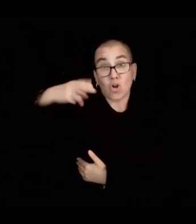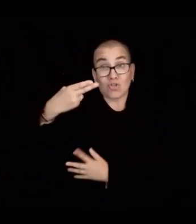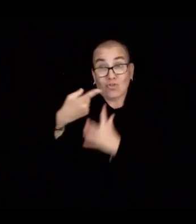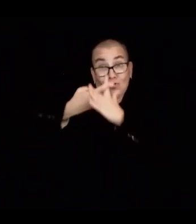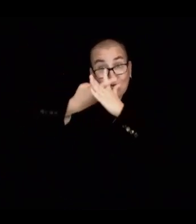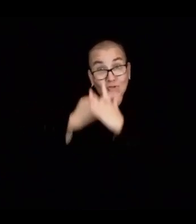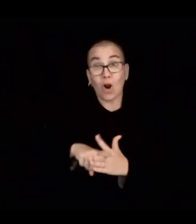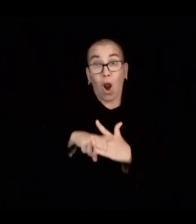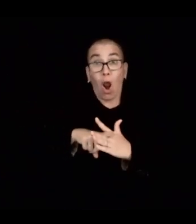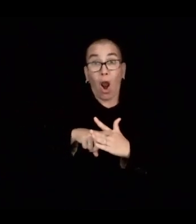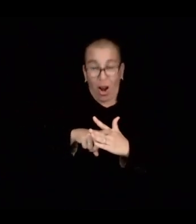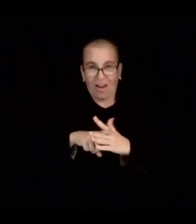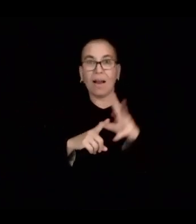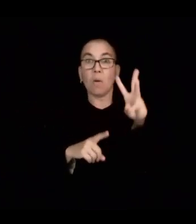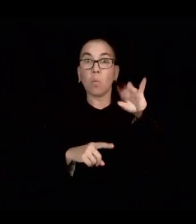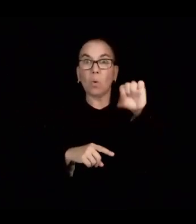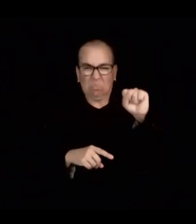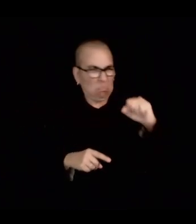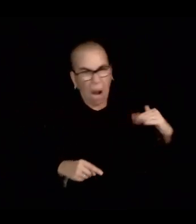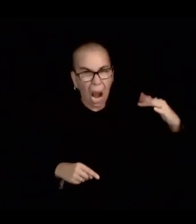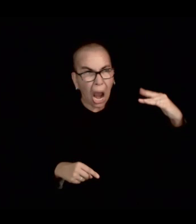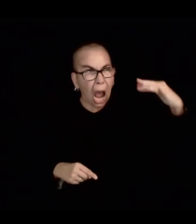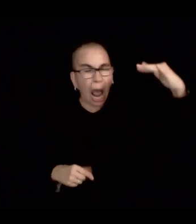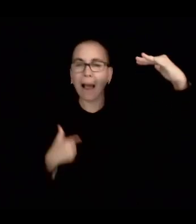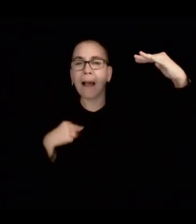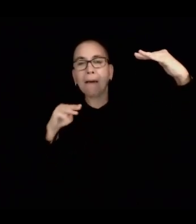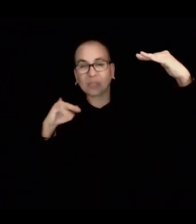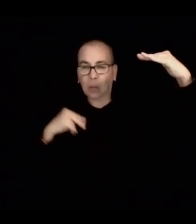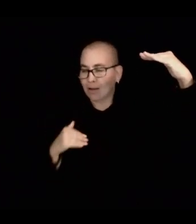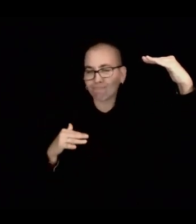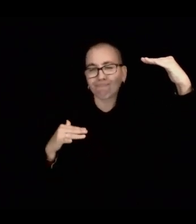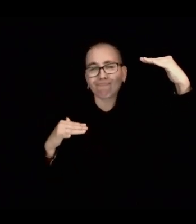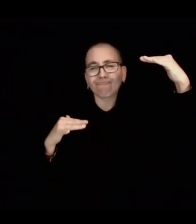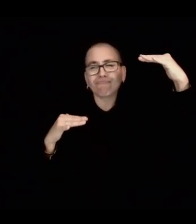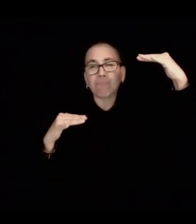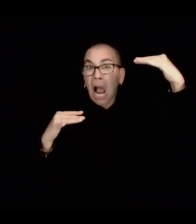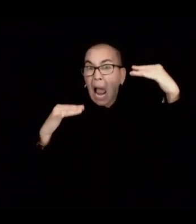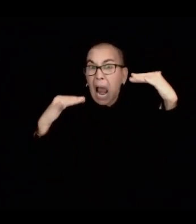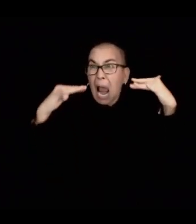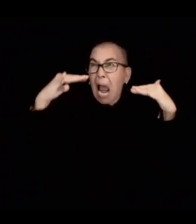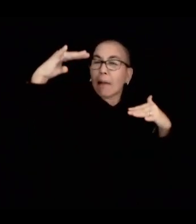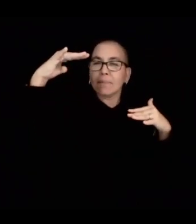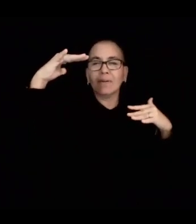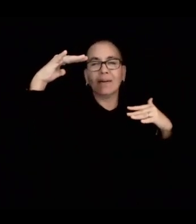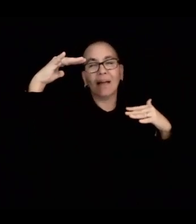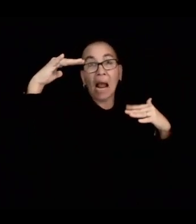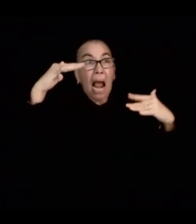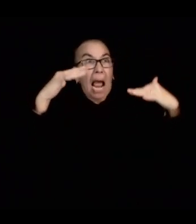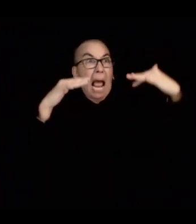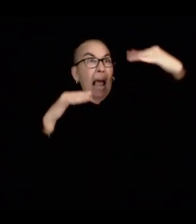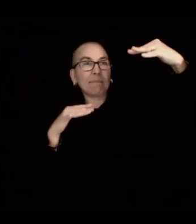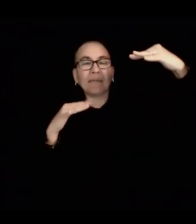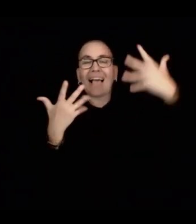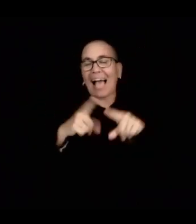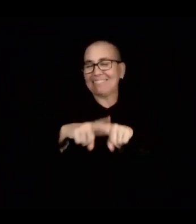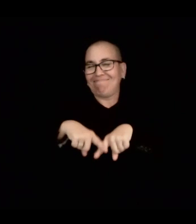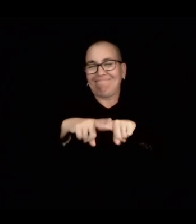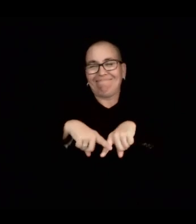place. They look like, they have had, their deaths are fewer, that type of thing. But